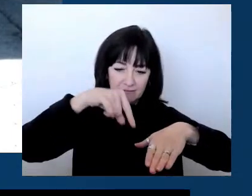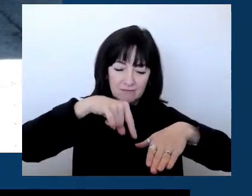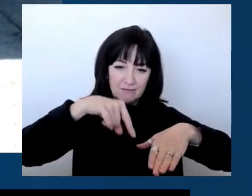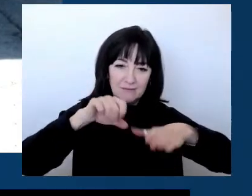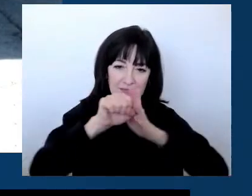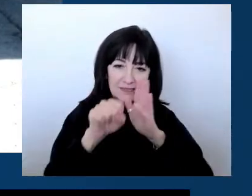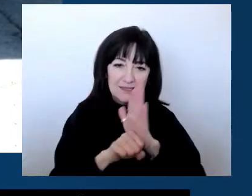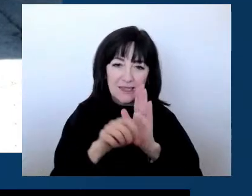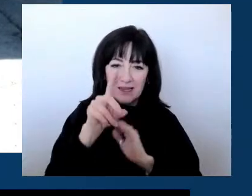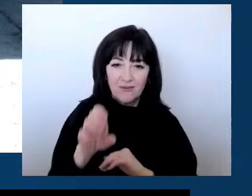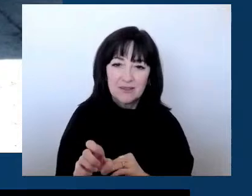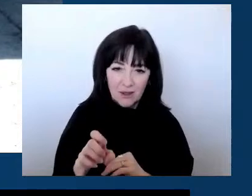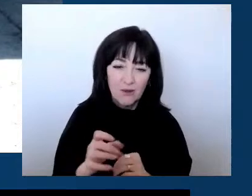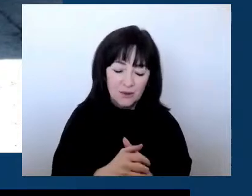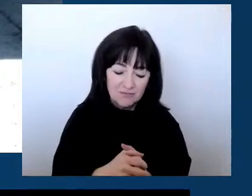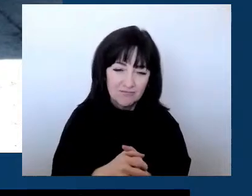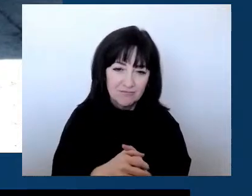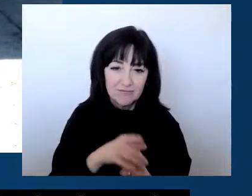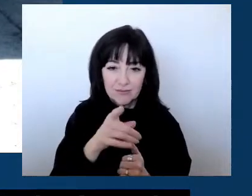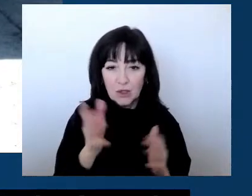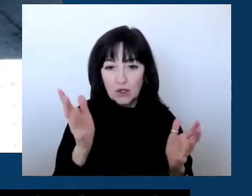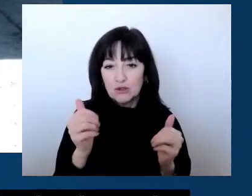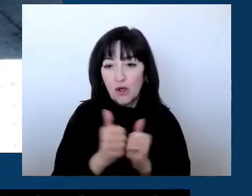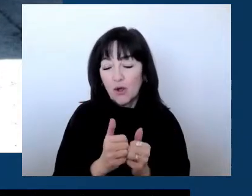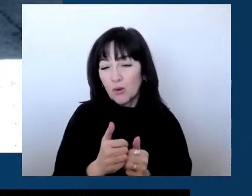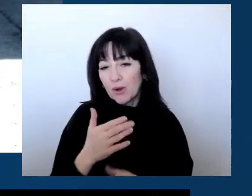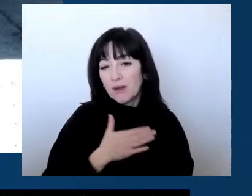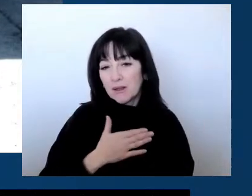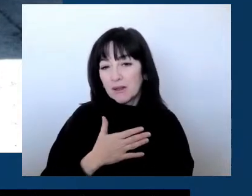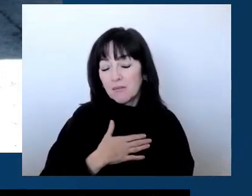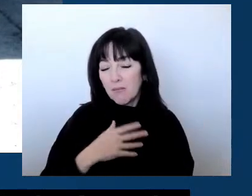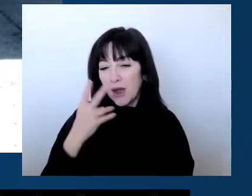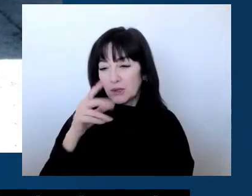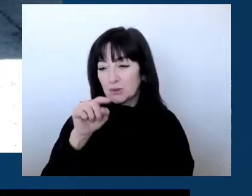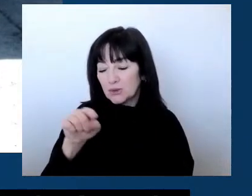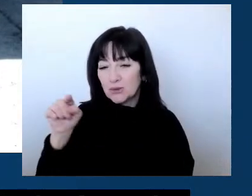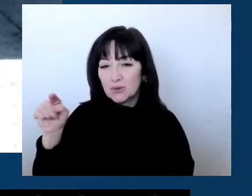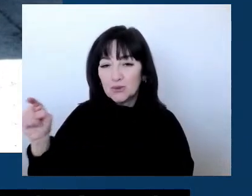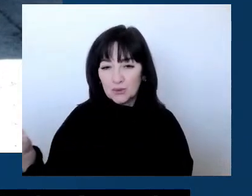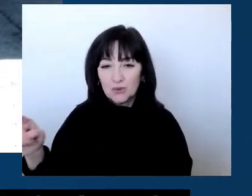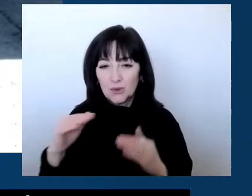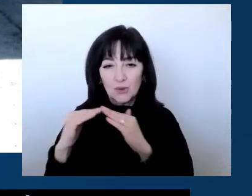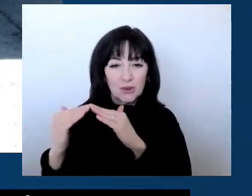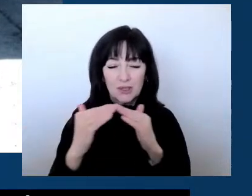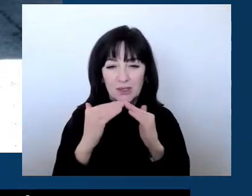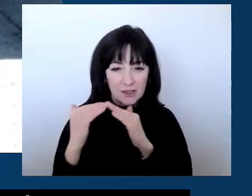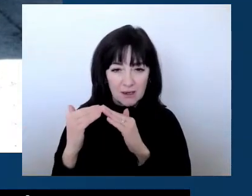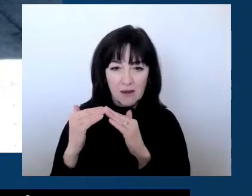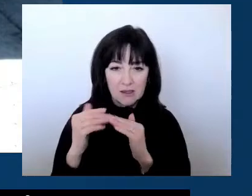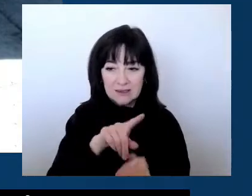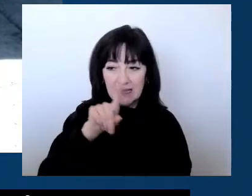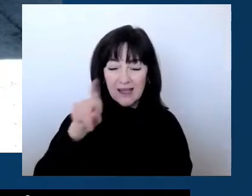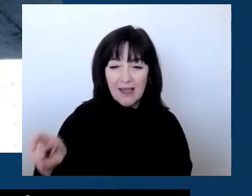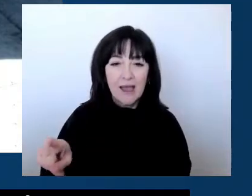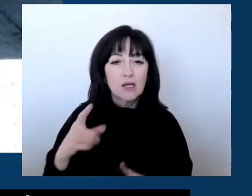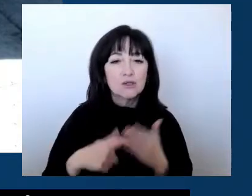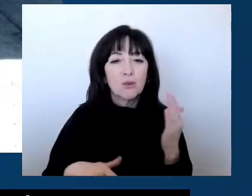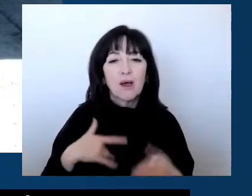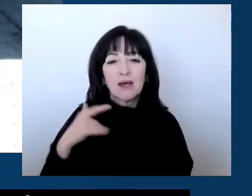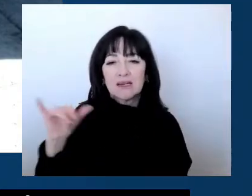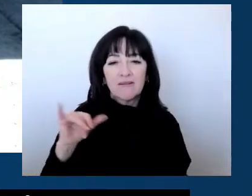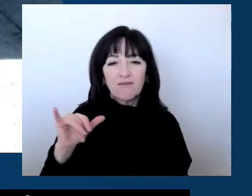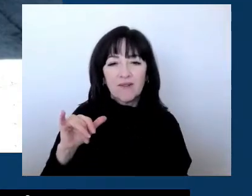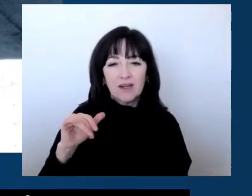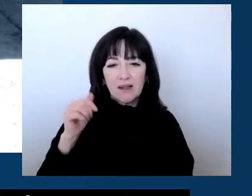the my two senator colleagues, both Republicans from Louisiana, Bill Cassidy, John Neely Kennedy. You ask them what it's like to be in the state where